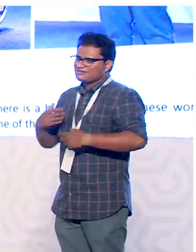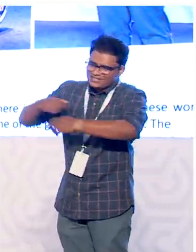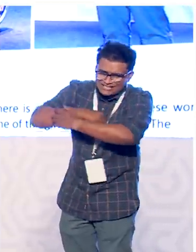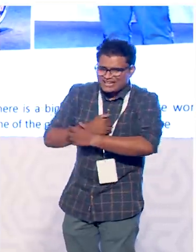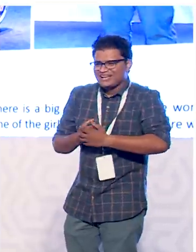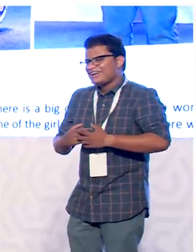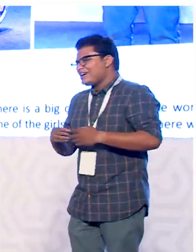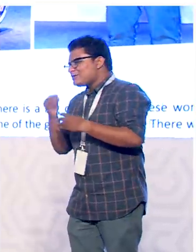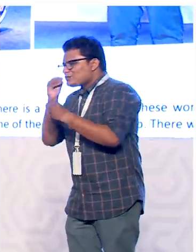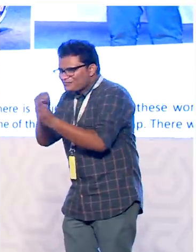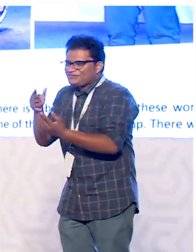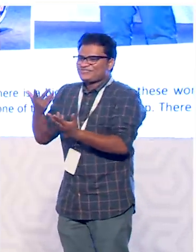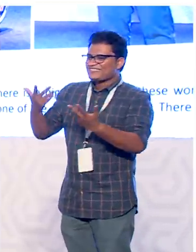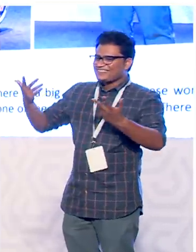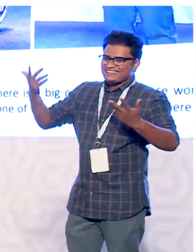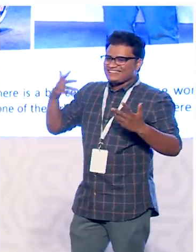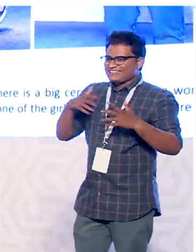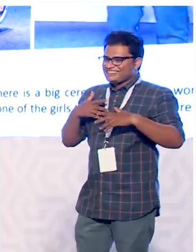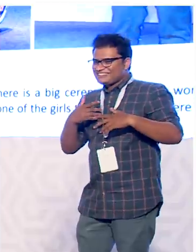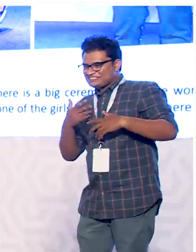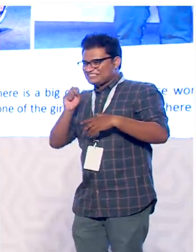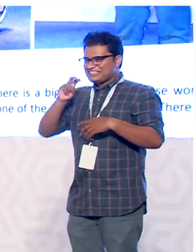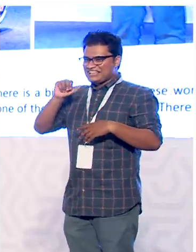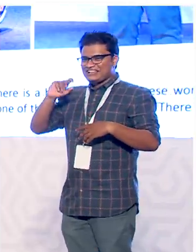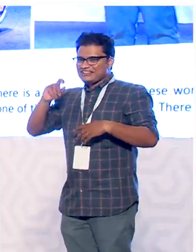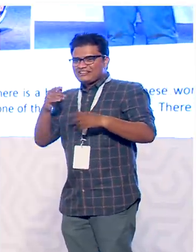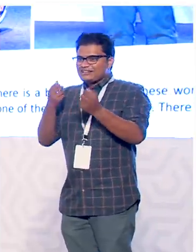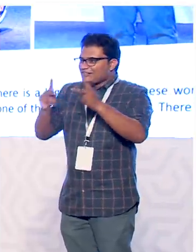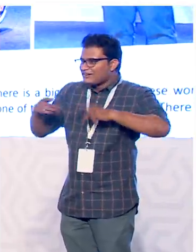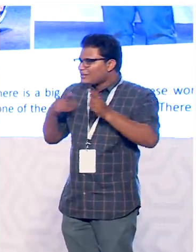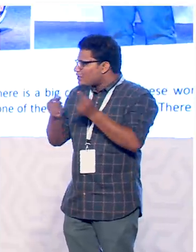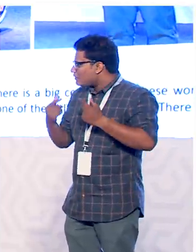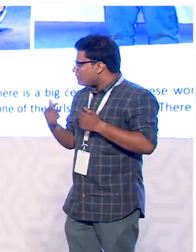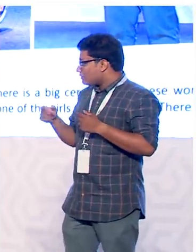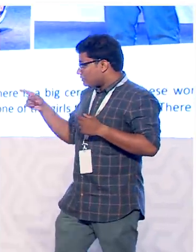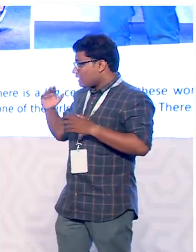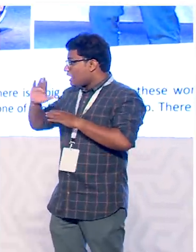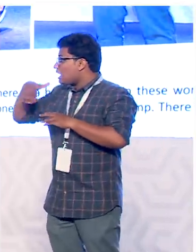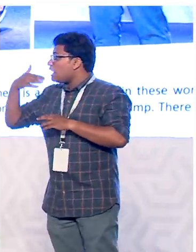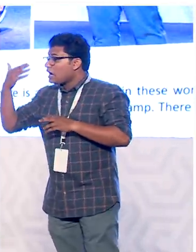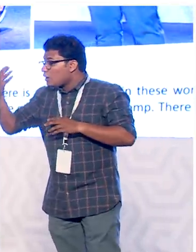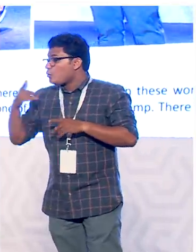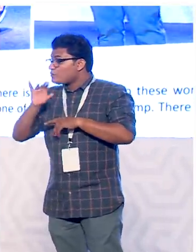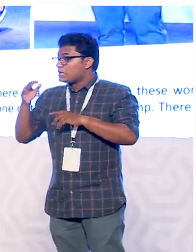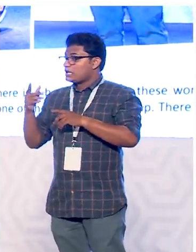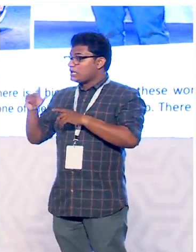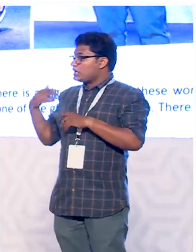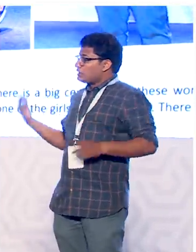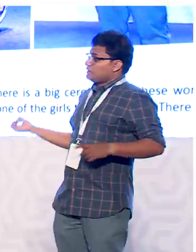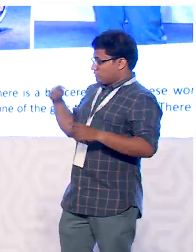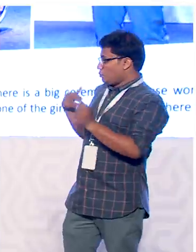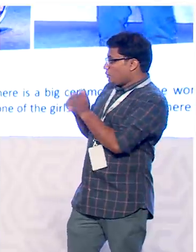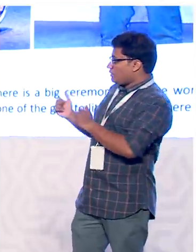kissed her, and gave her these interesting snacks and gave her gifts and all that. A week later, when I asked her to come